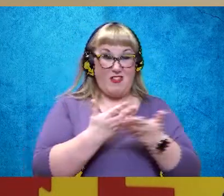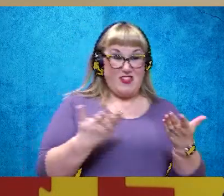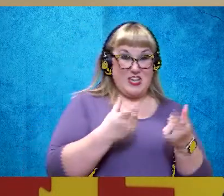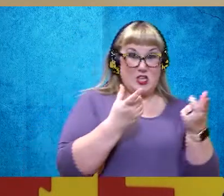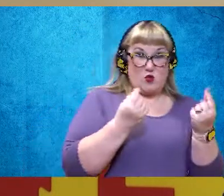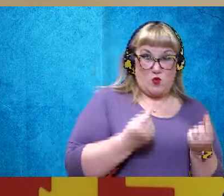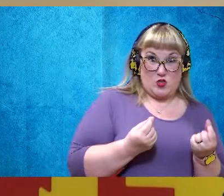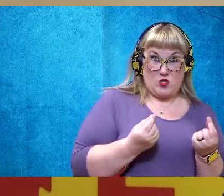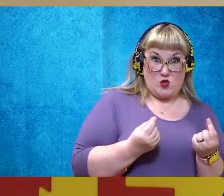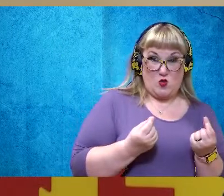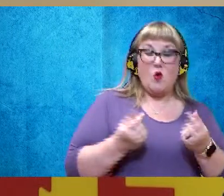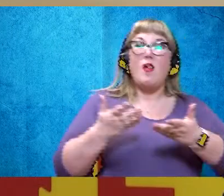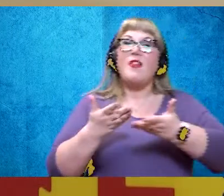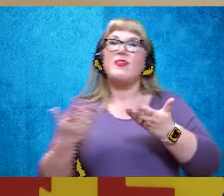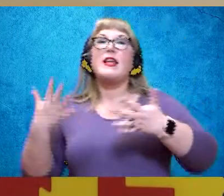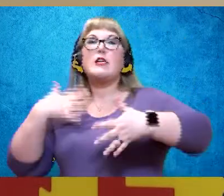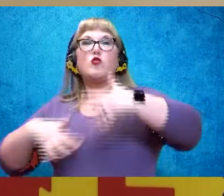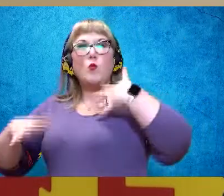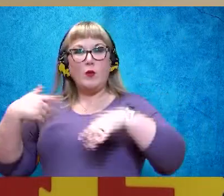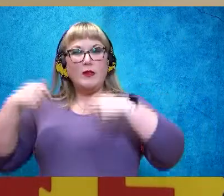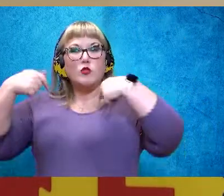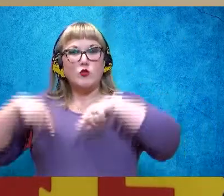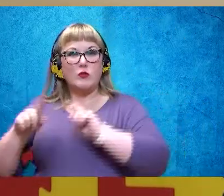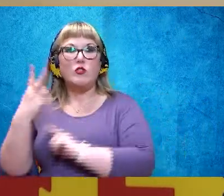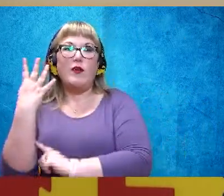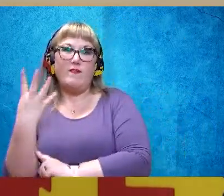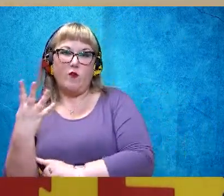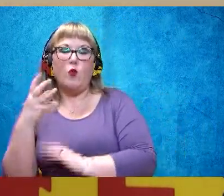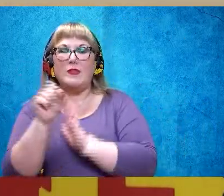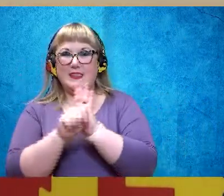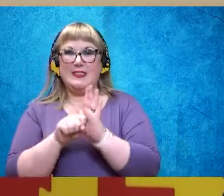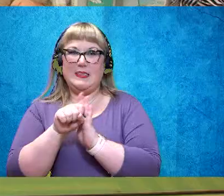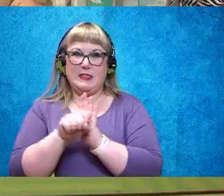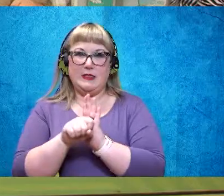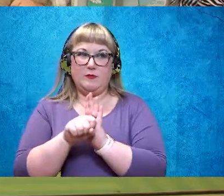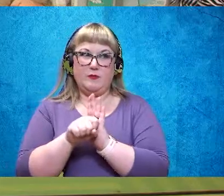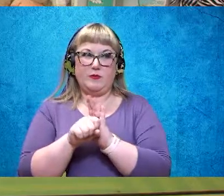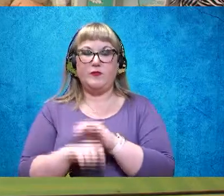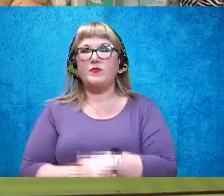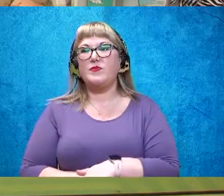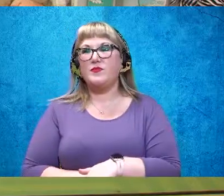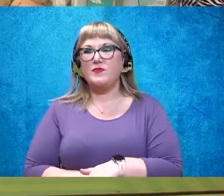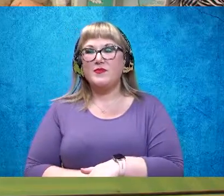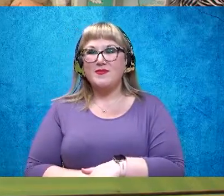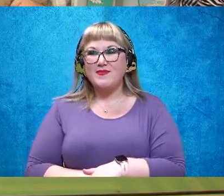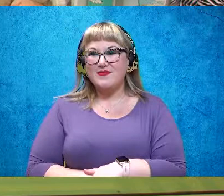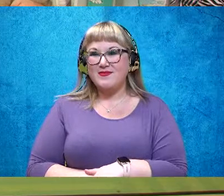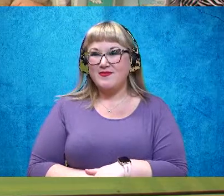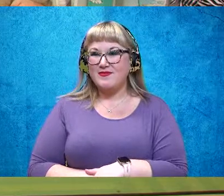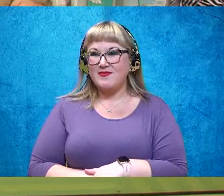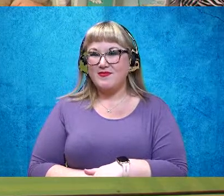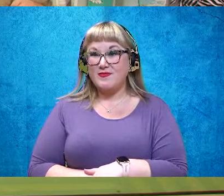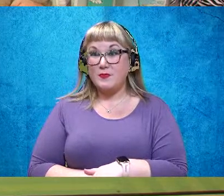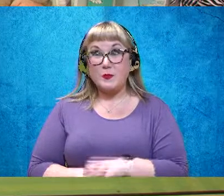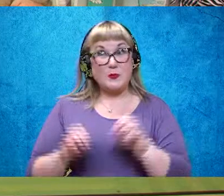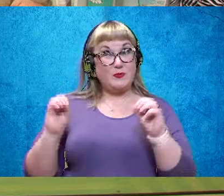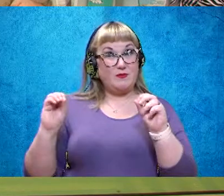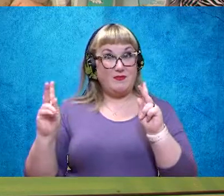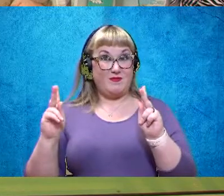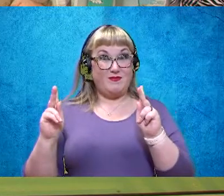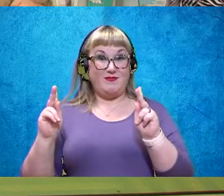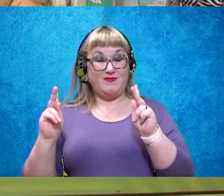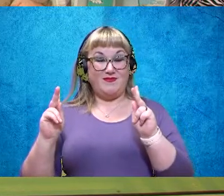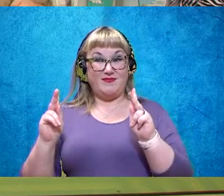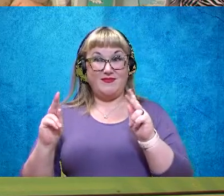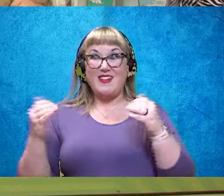things we can wear during each of our different seasons. All right.